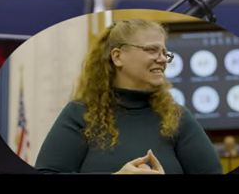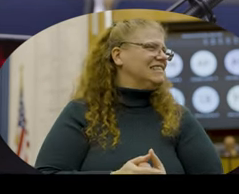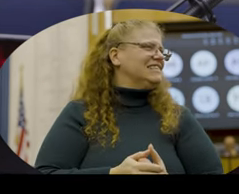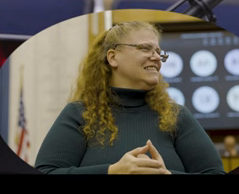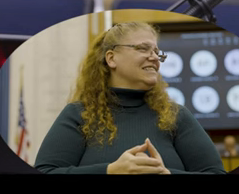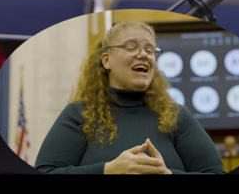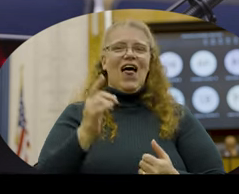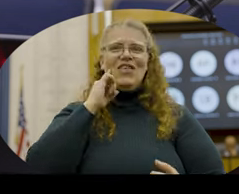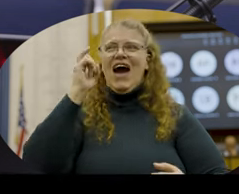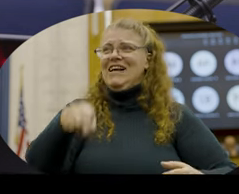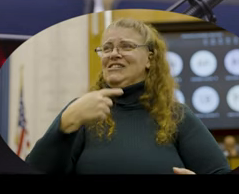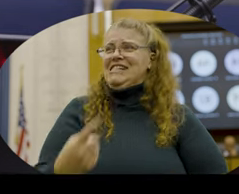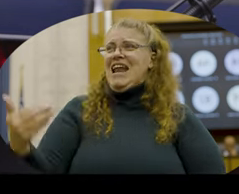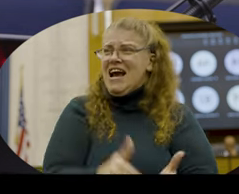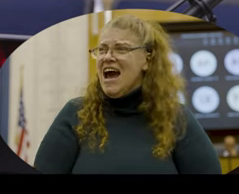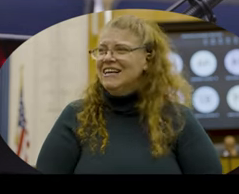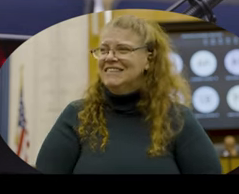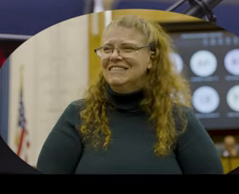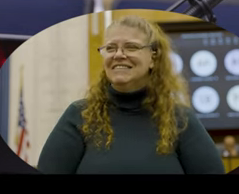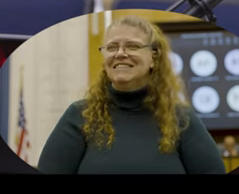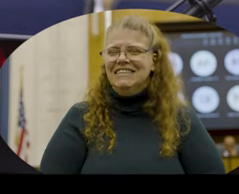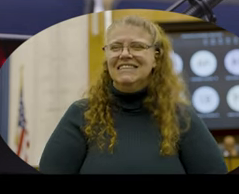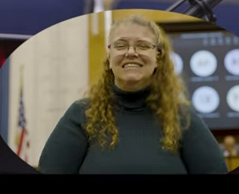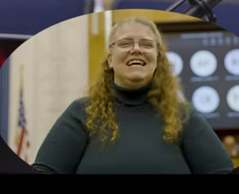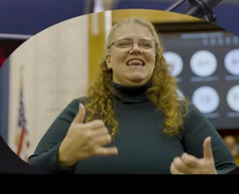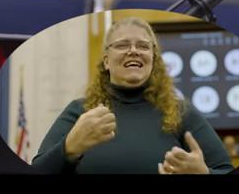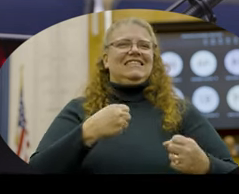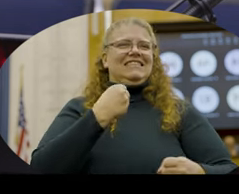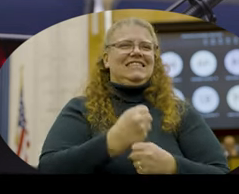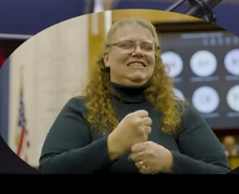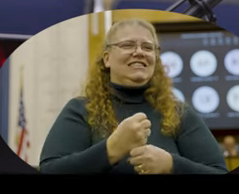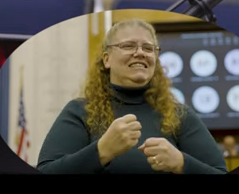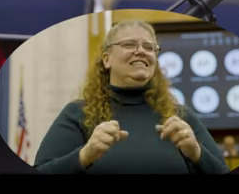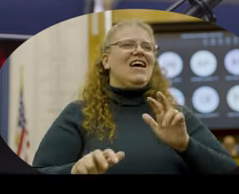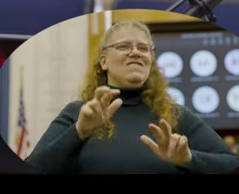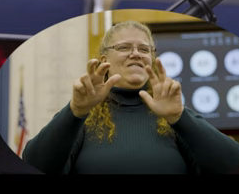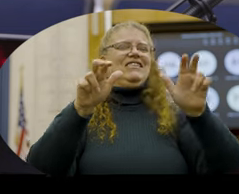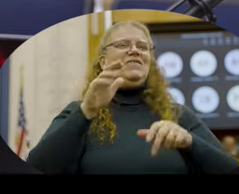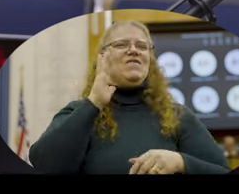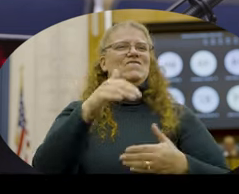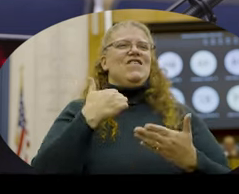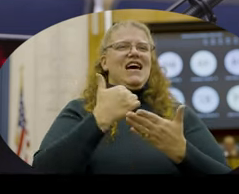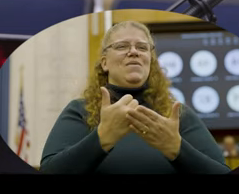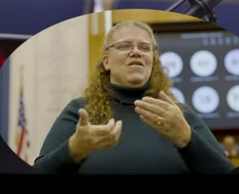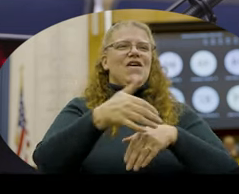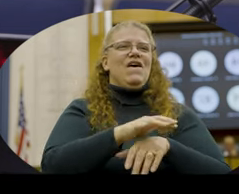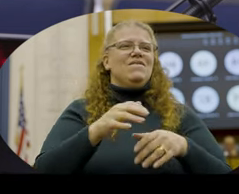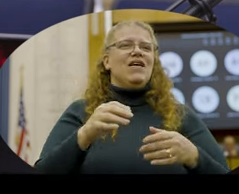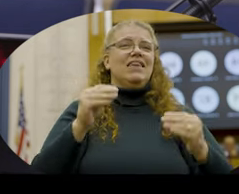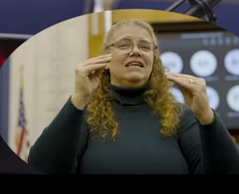know that we need to strategically invest in our children and families, in their education, their safety, and in their